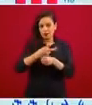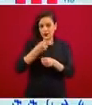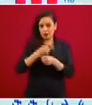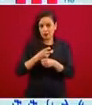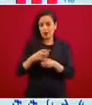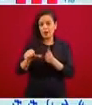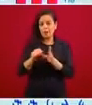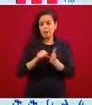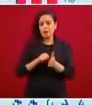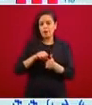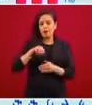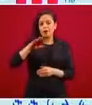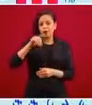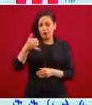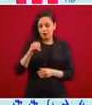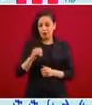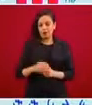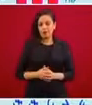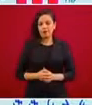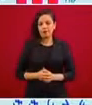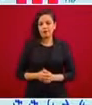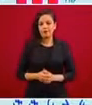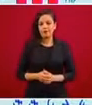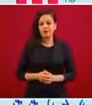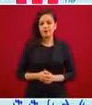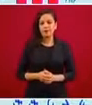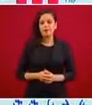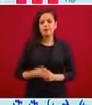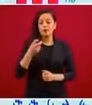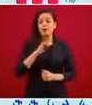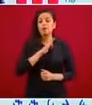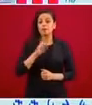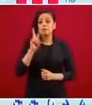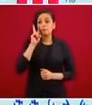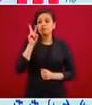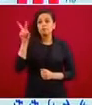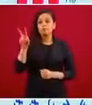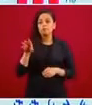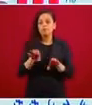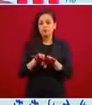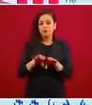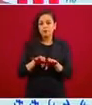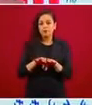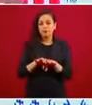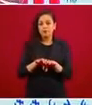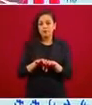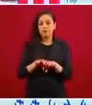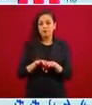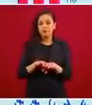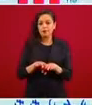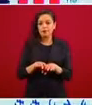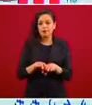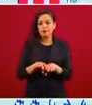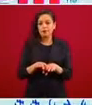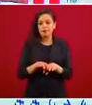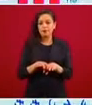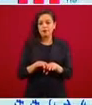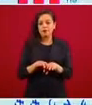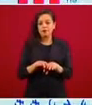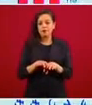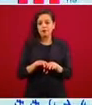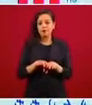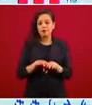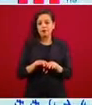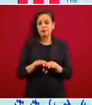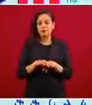that we've said we think we're gonna peak during the second week of May. And what we'll be emphasizing is